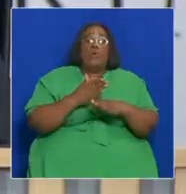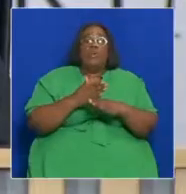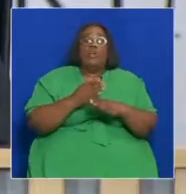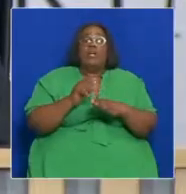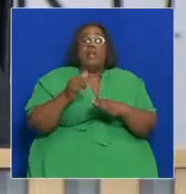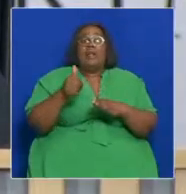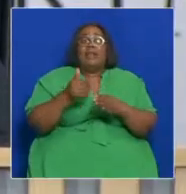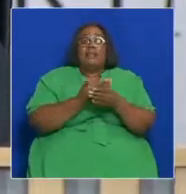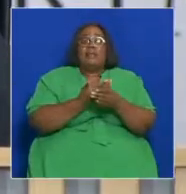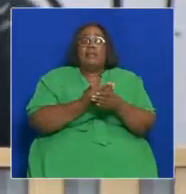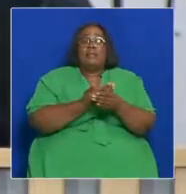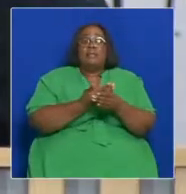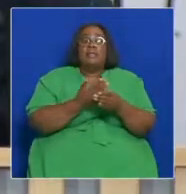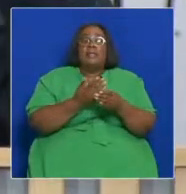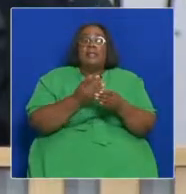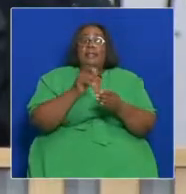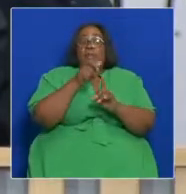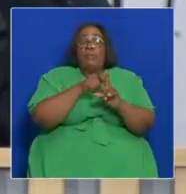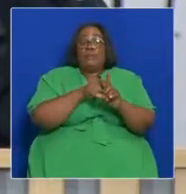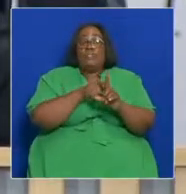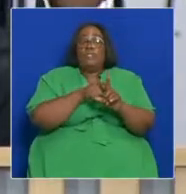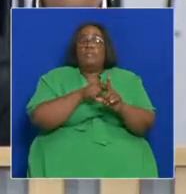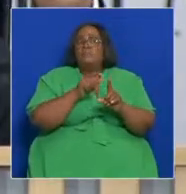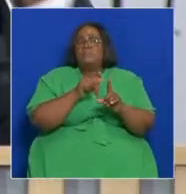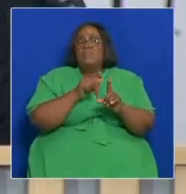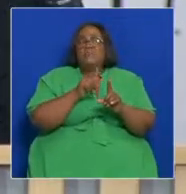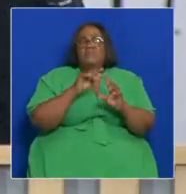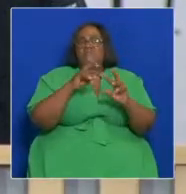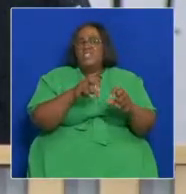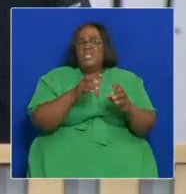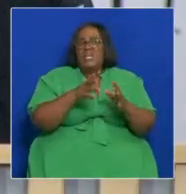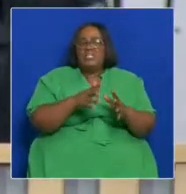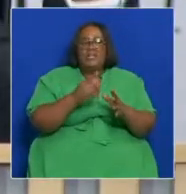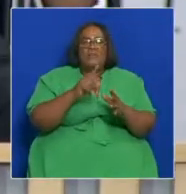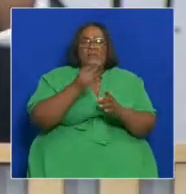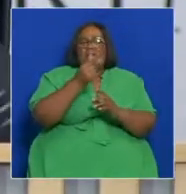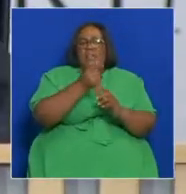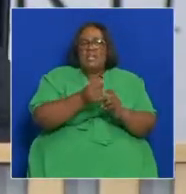resource working on another matter is being used in the